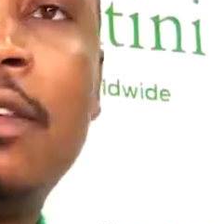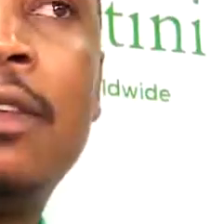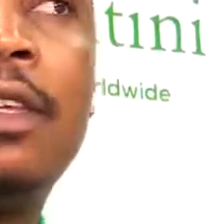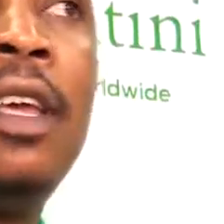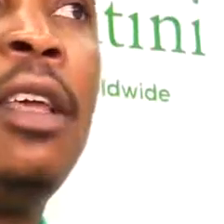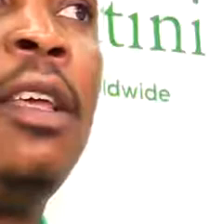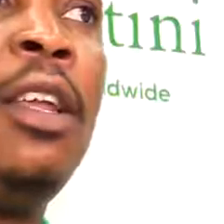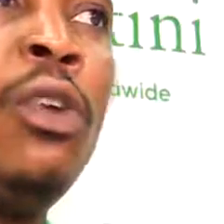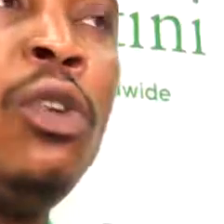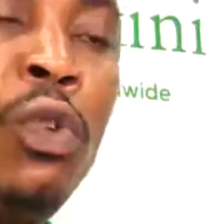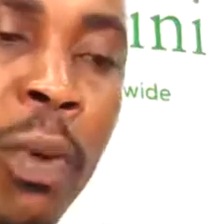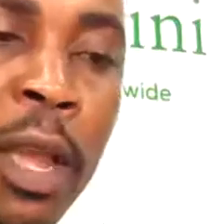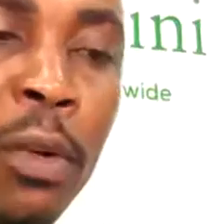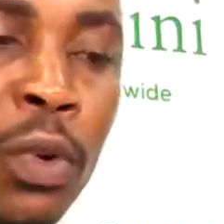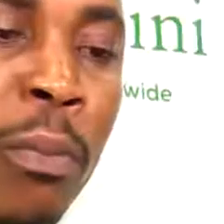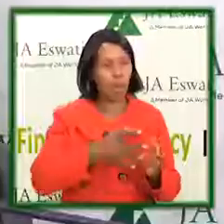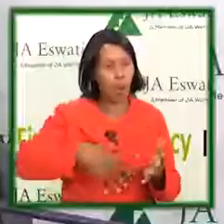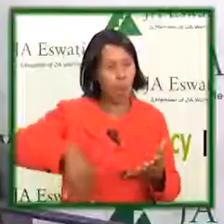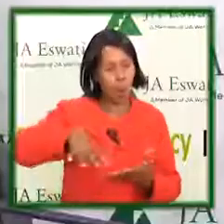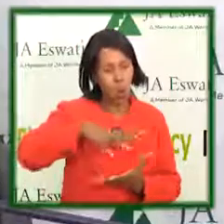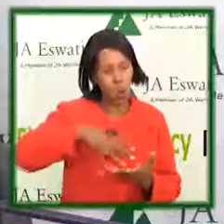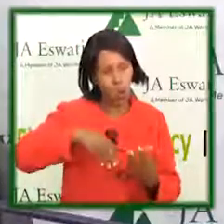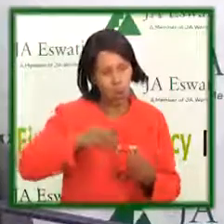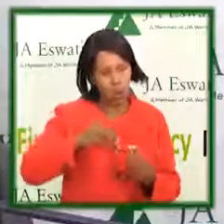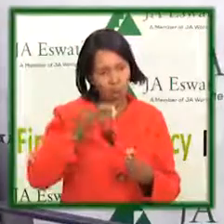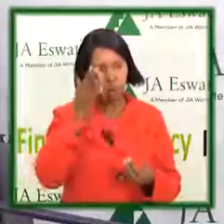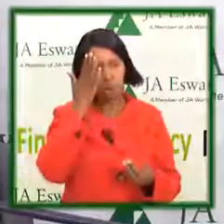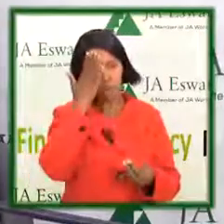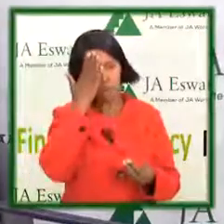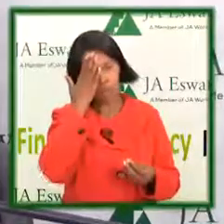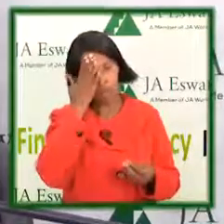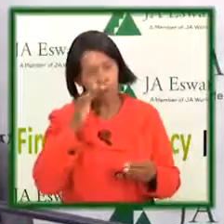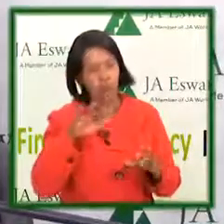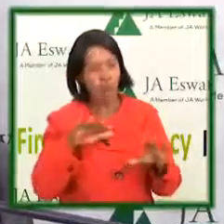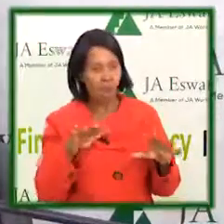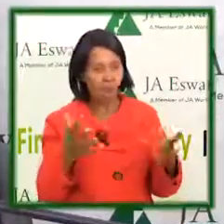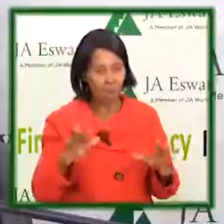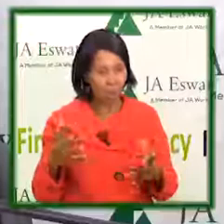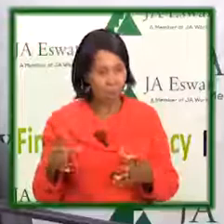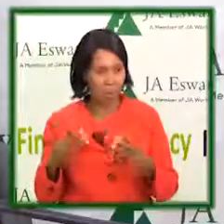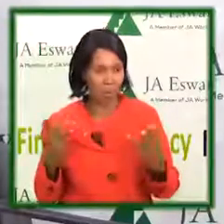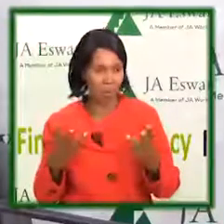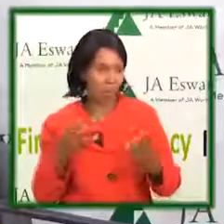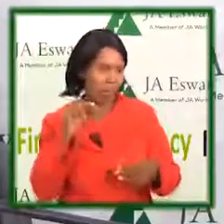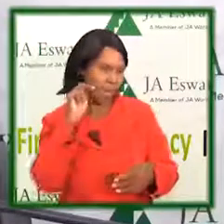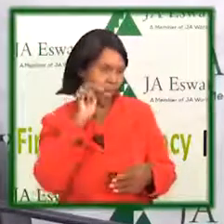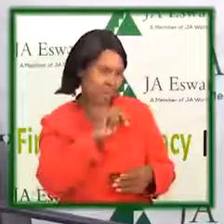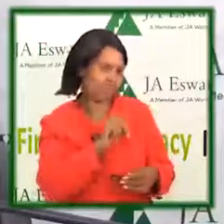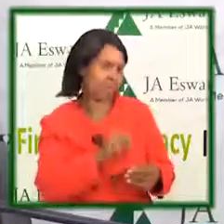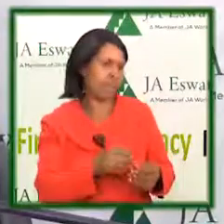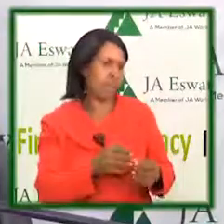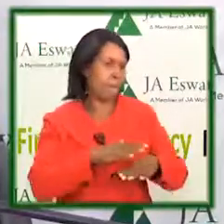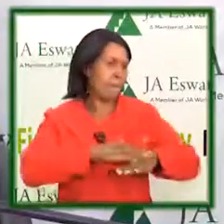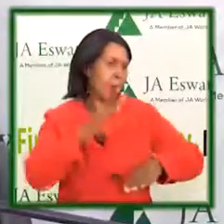make us not to be able to meet the demand if it is very, very high. The last